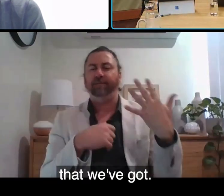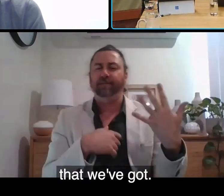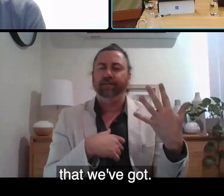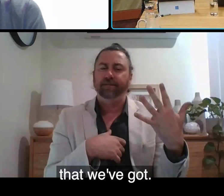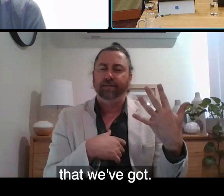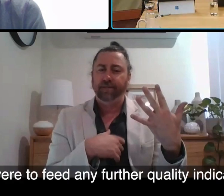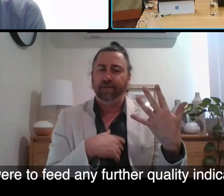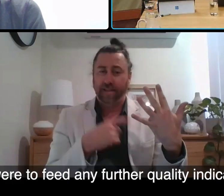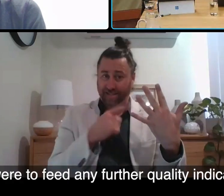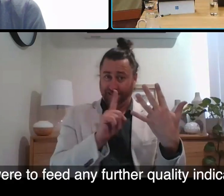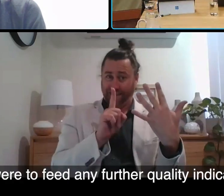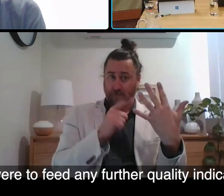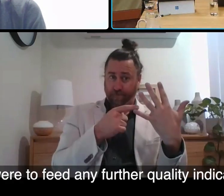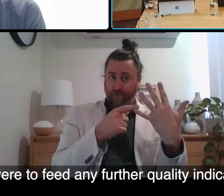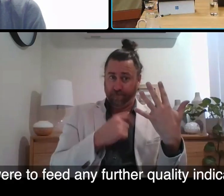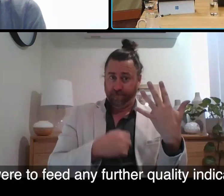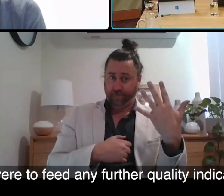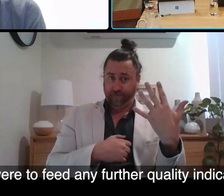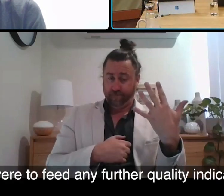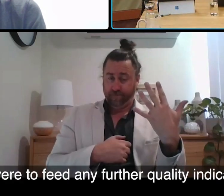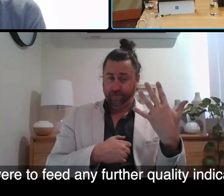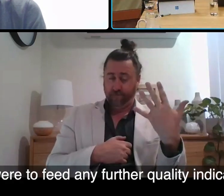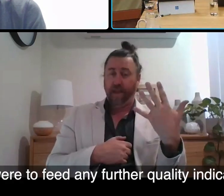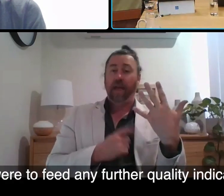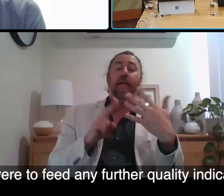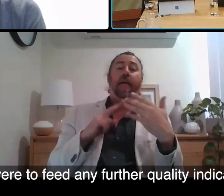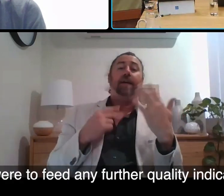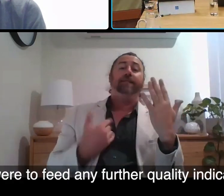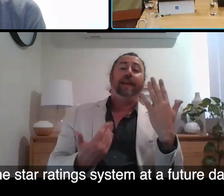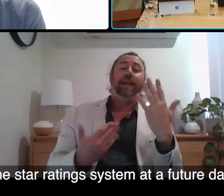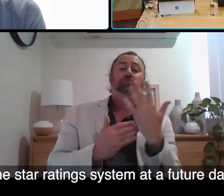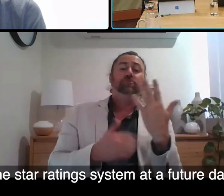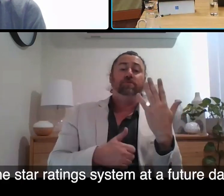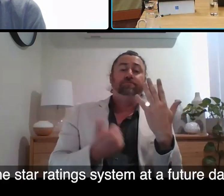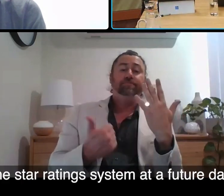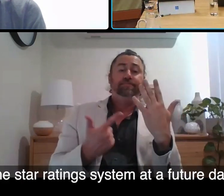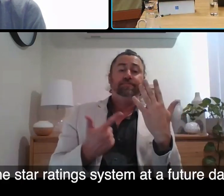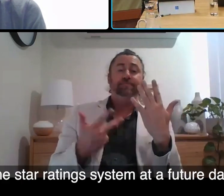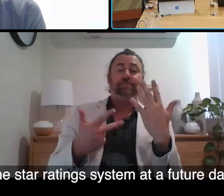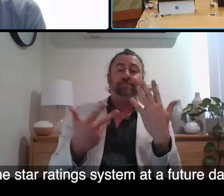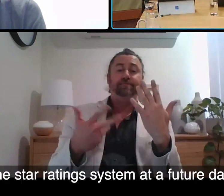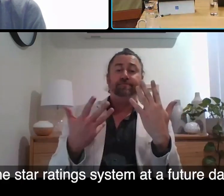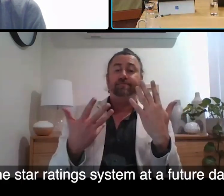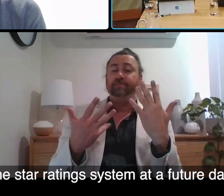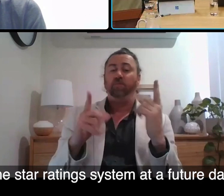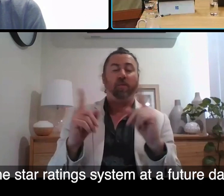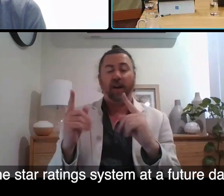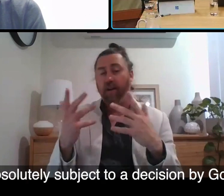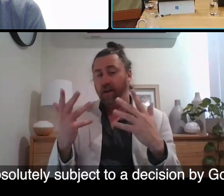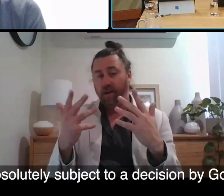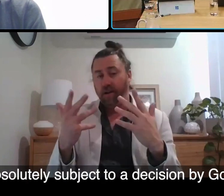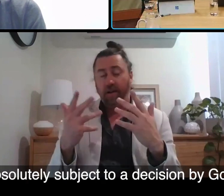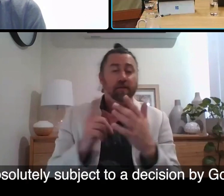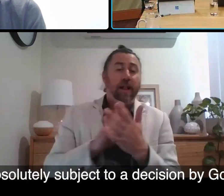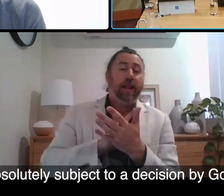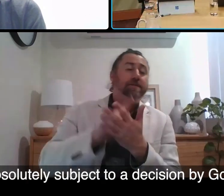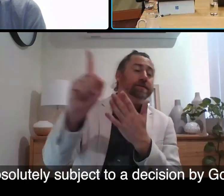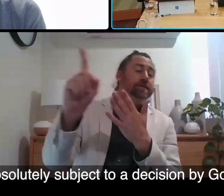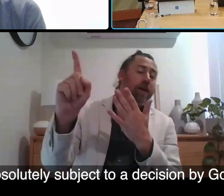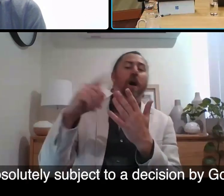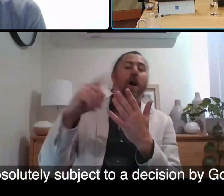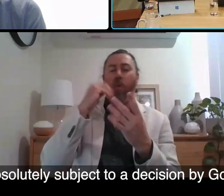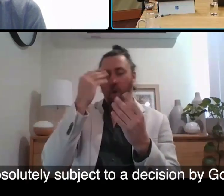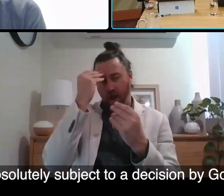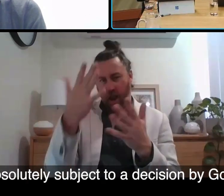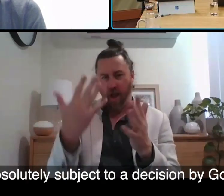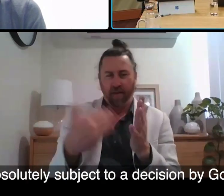we've got. If we were to feed any further quality indicators into the star rating system at a future date, it will be absolutely